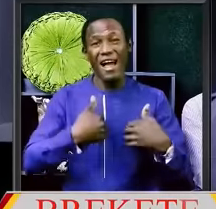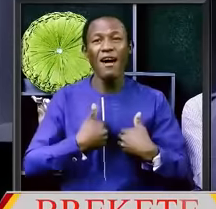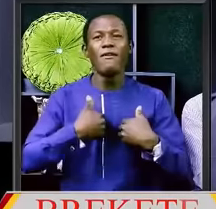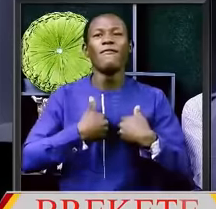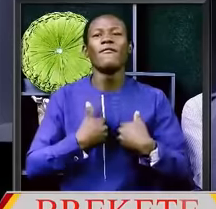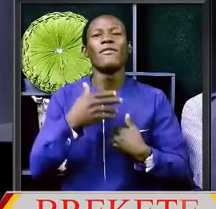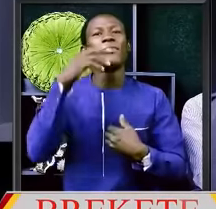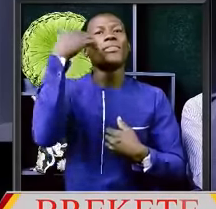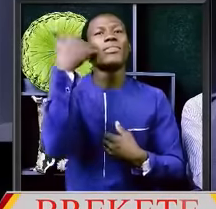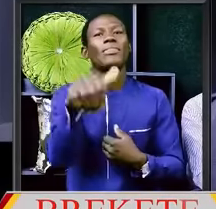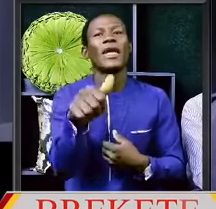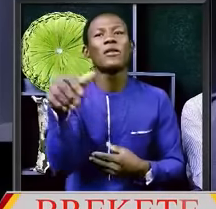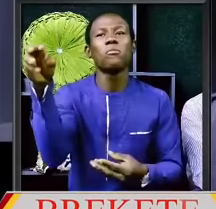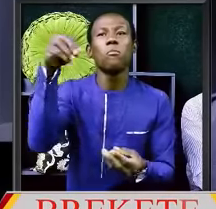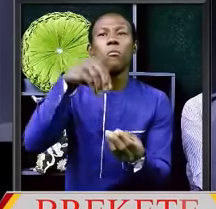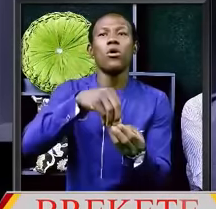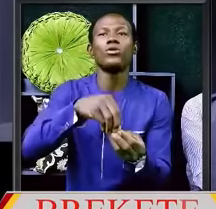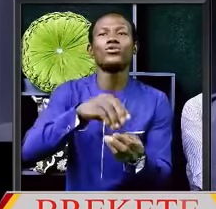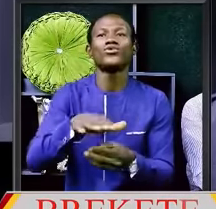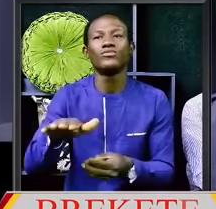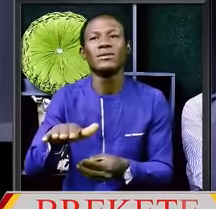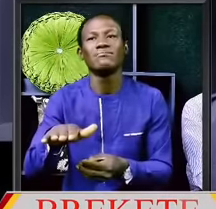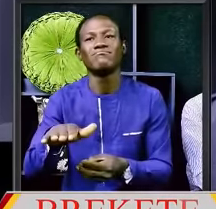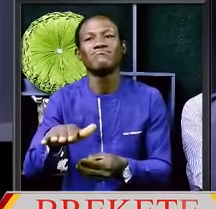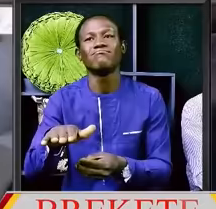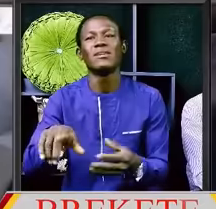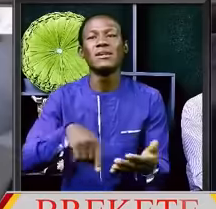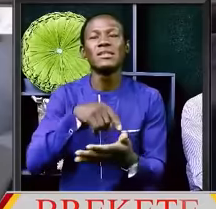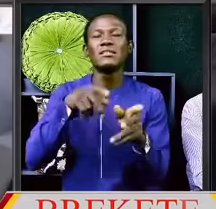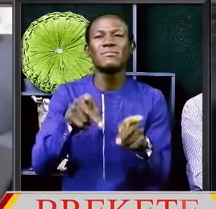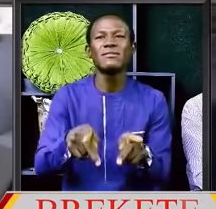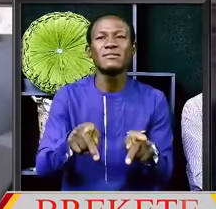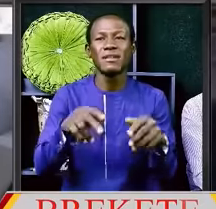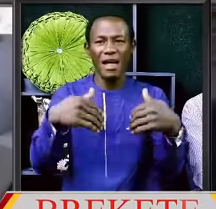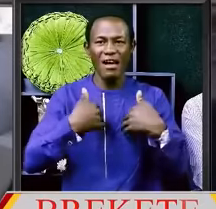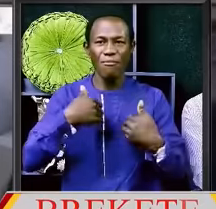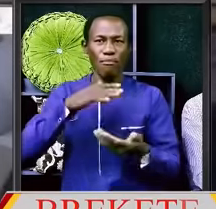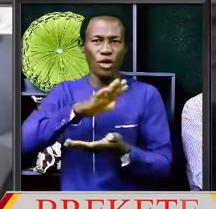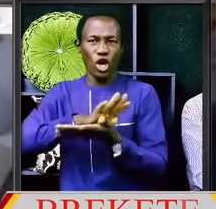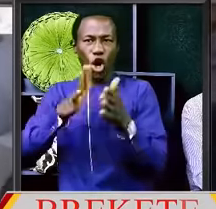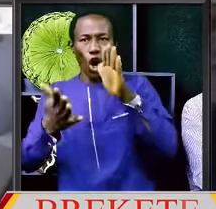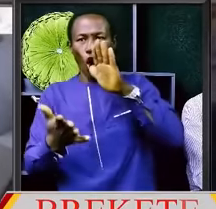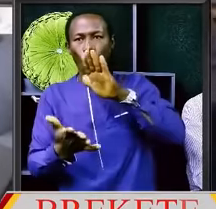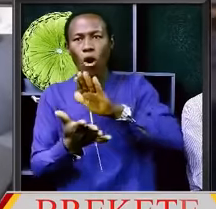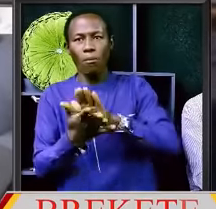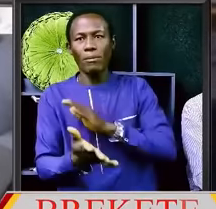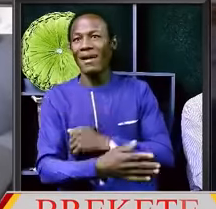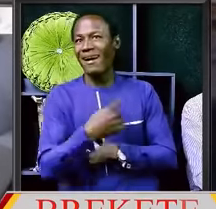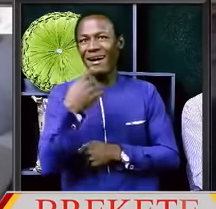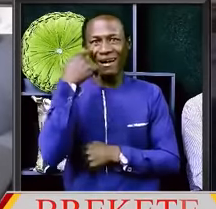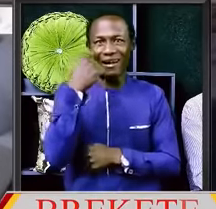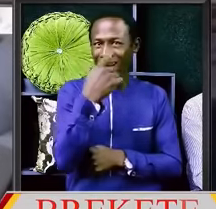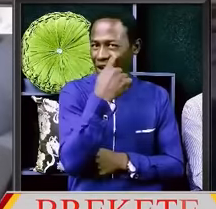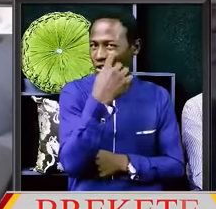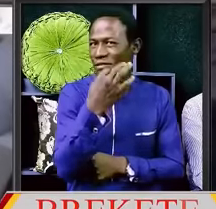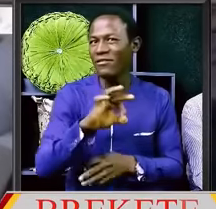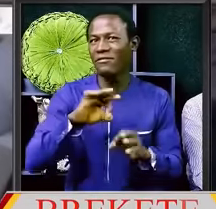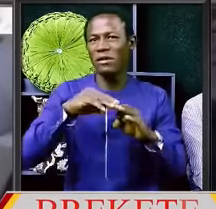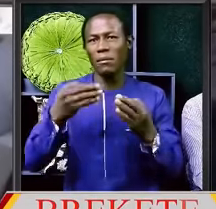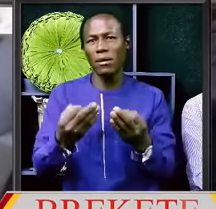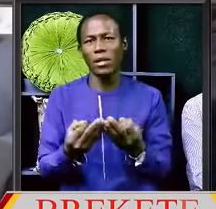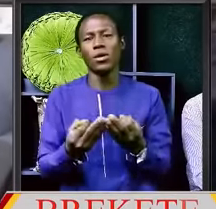the eye of the family. Where his hope, his joy, his